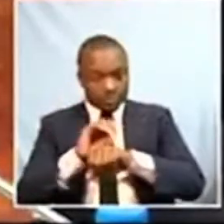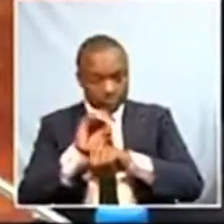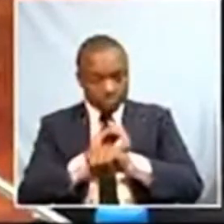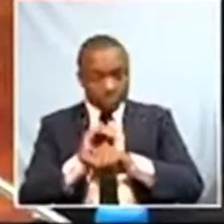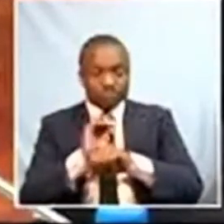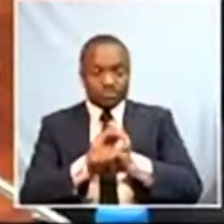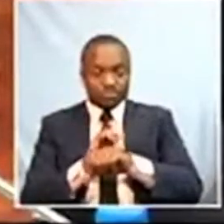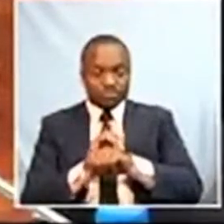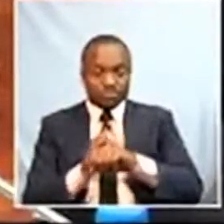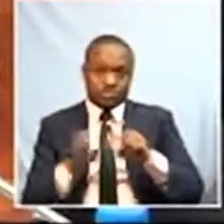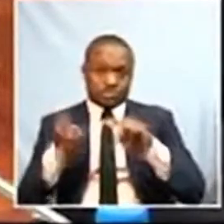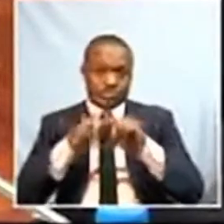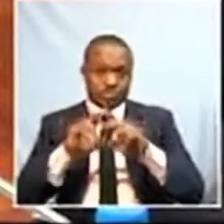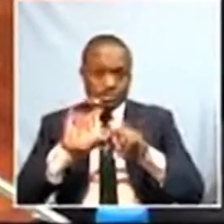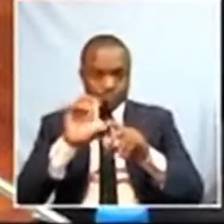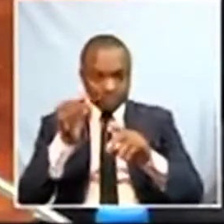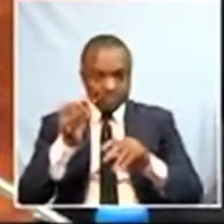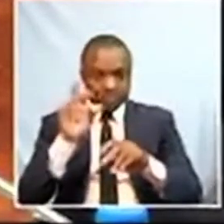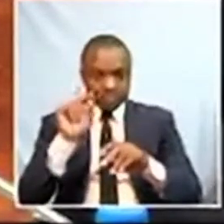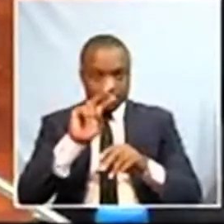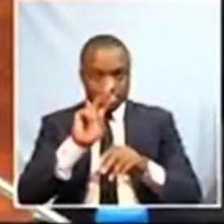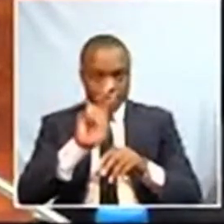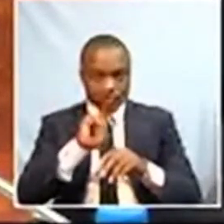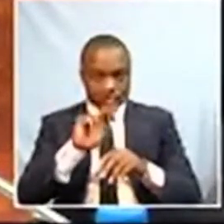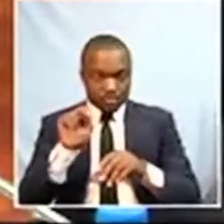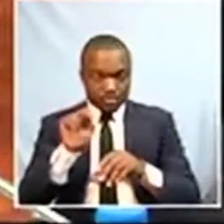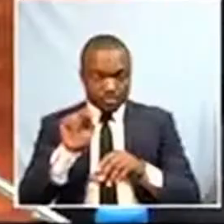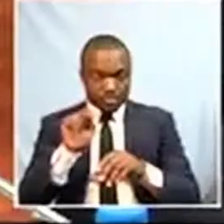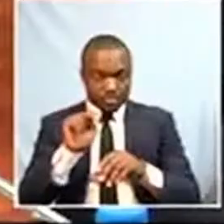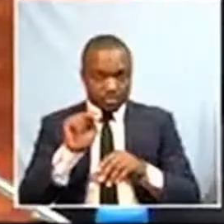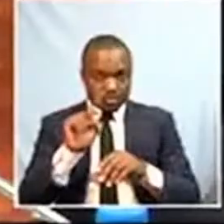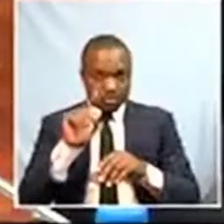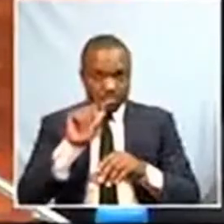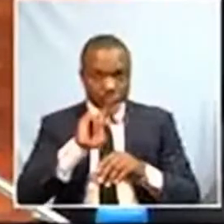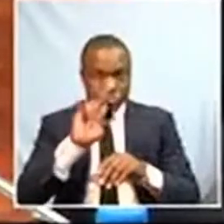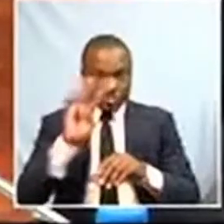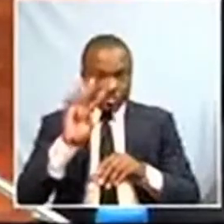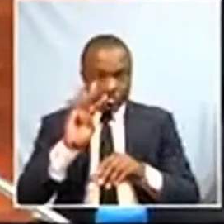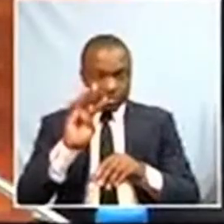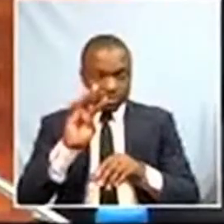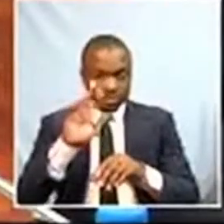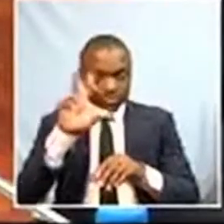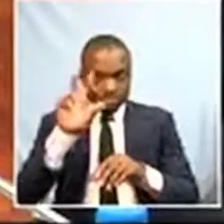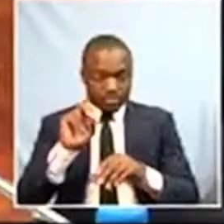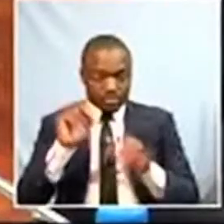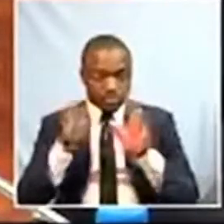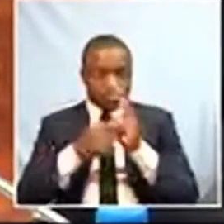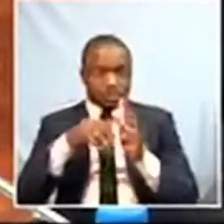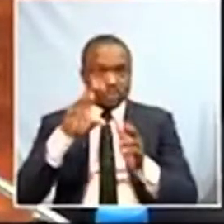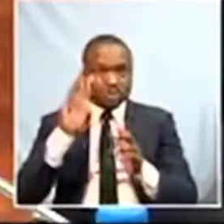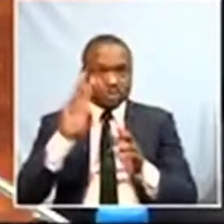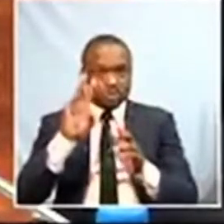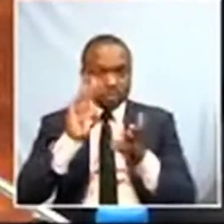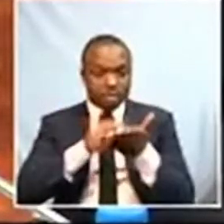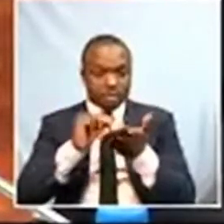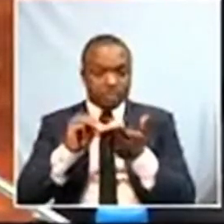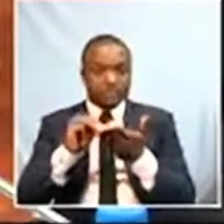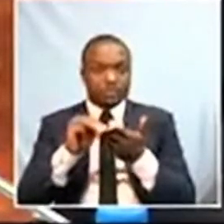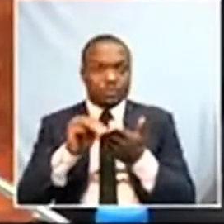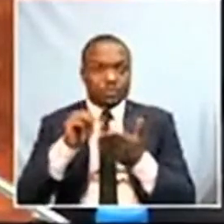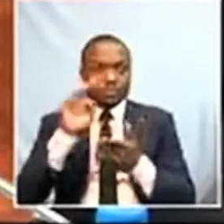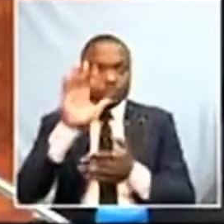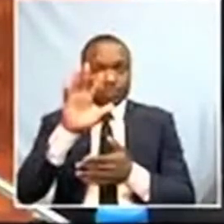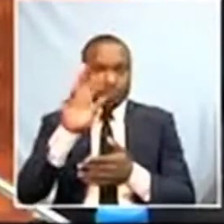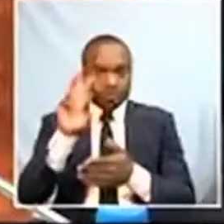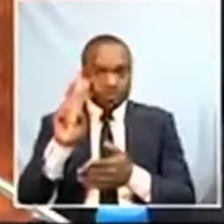in 2024 from 28.3 million to 30.6 million. Consequently,